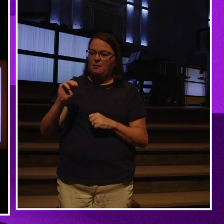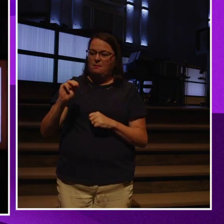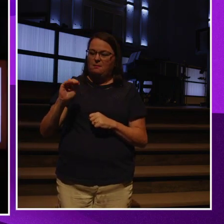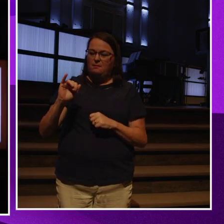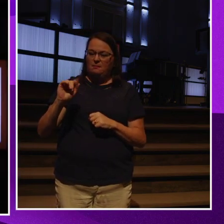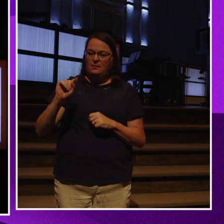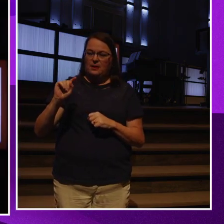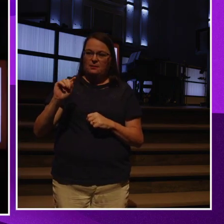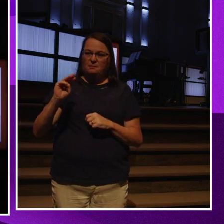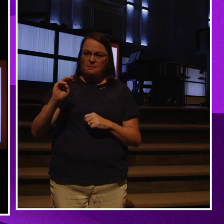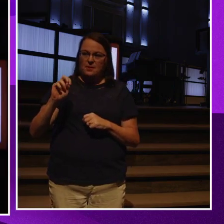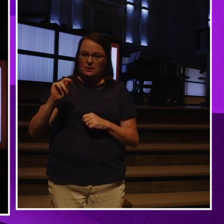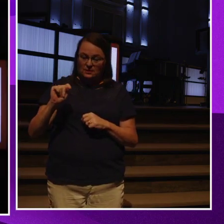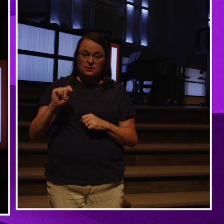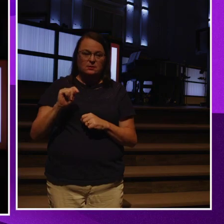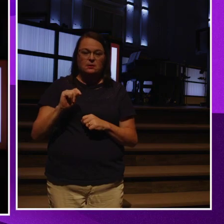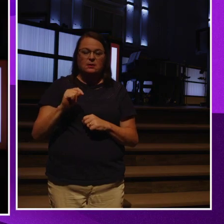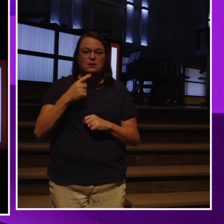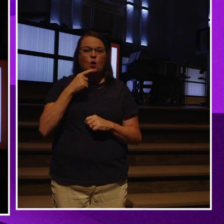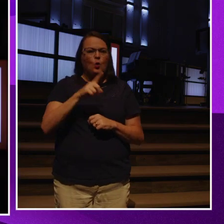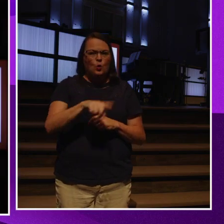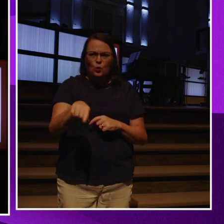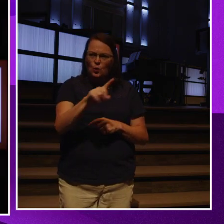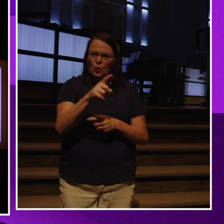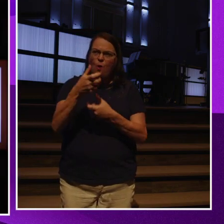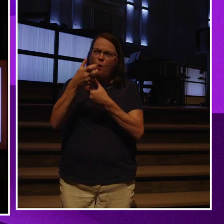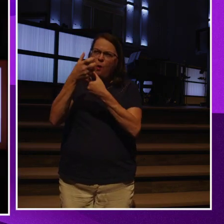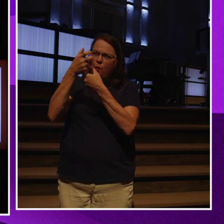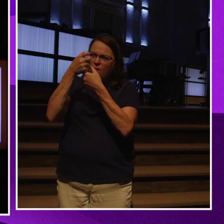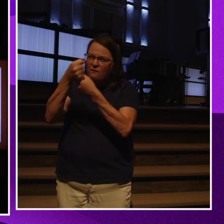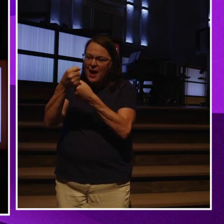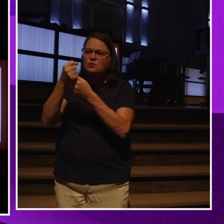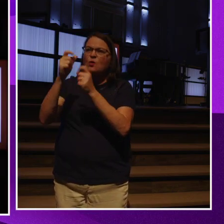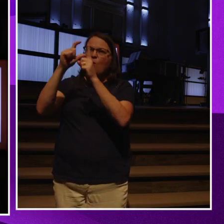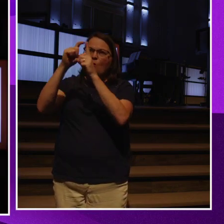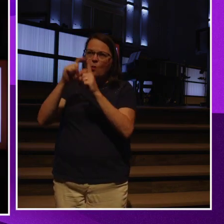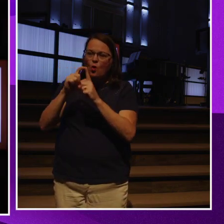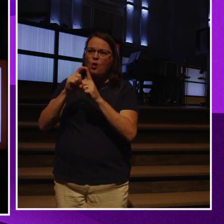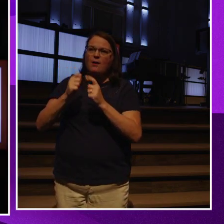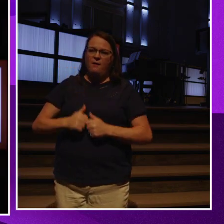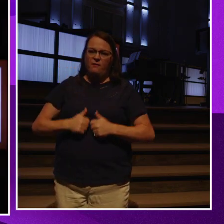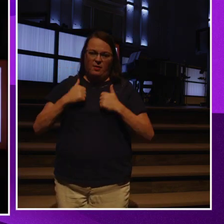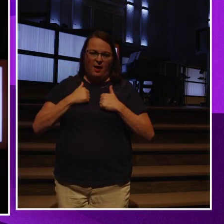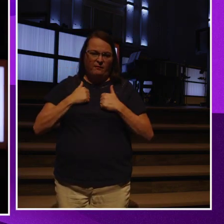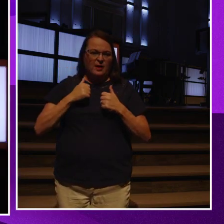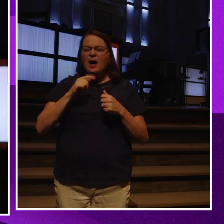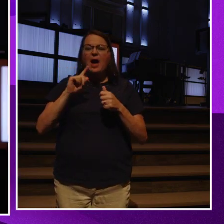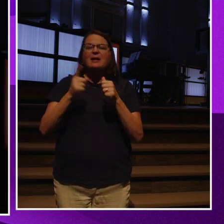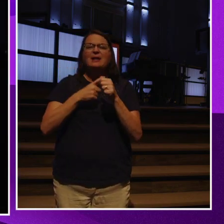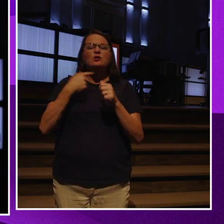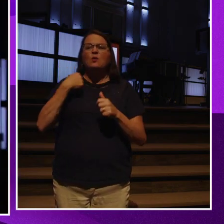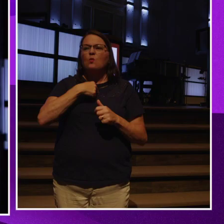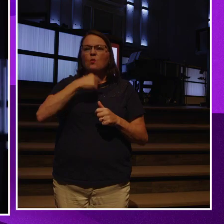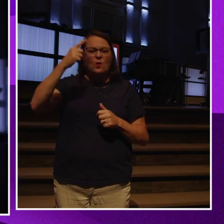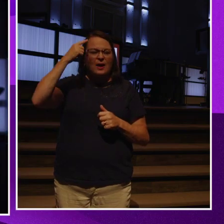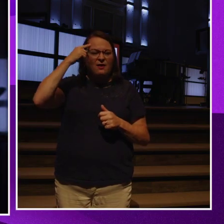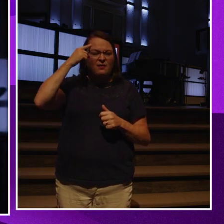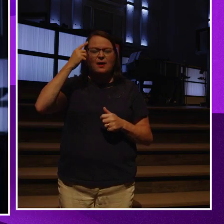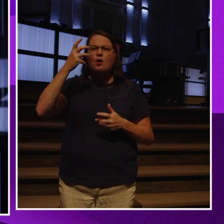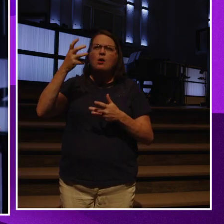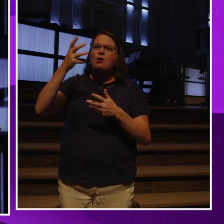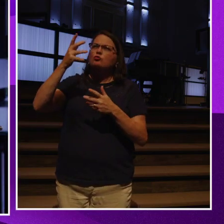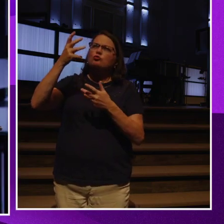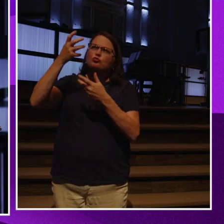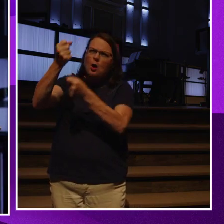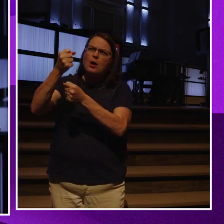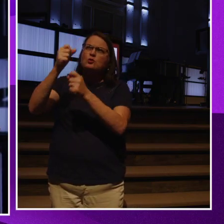is one of commitment. He says, you hold fast to the word of life. Now we think, initially you would think this is just a holding on to the word of God. I'm going to